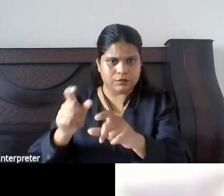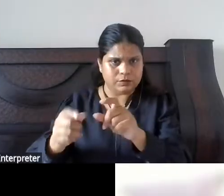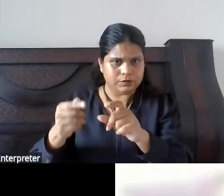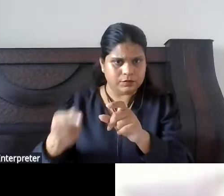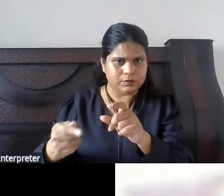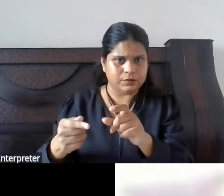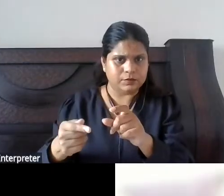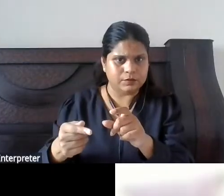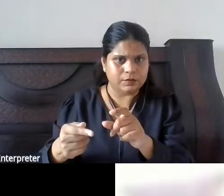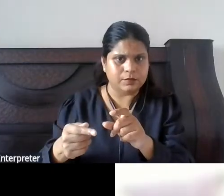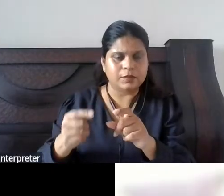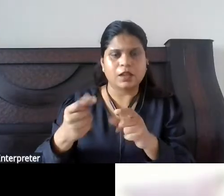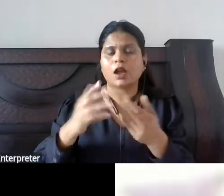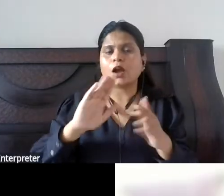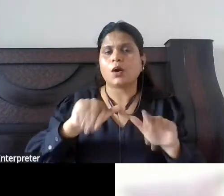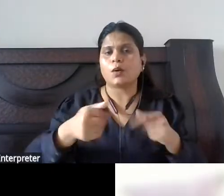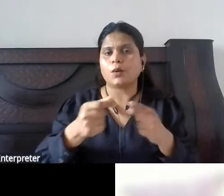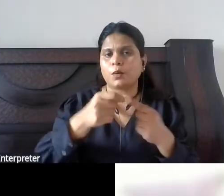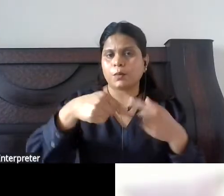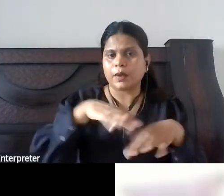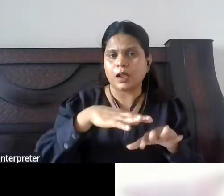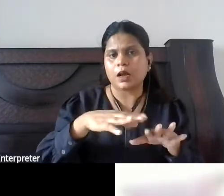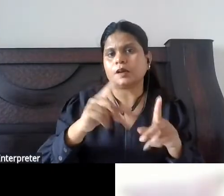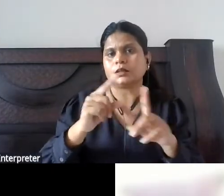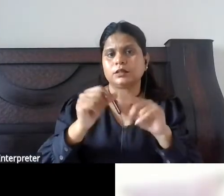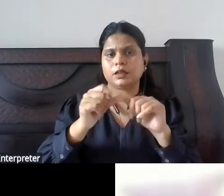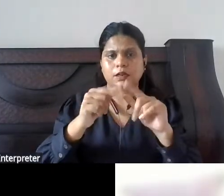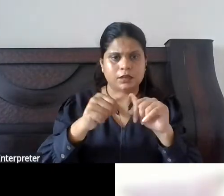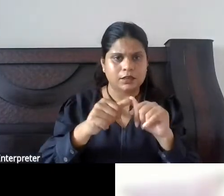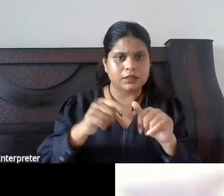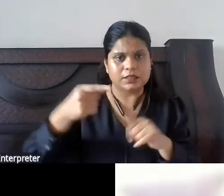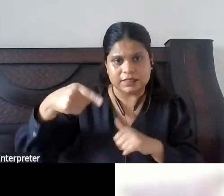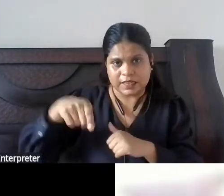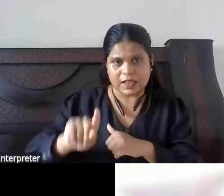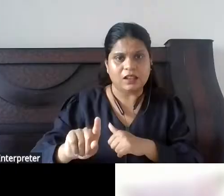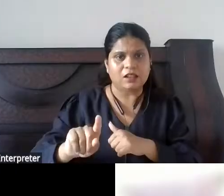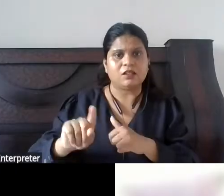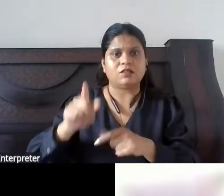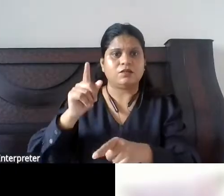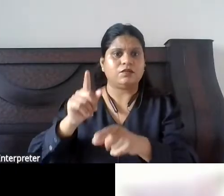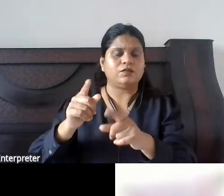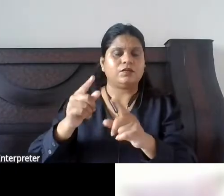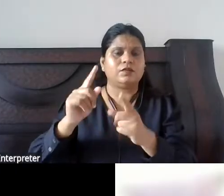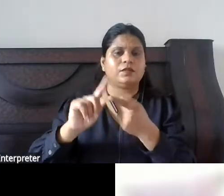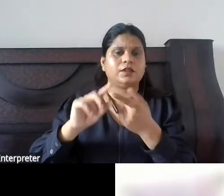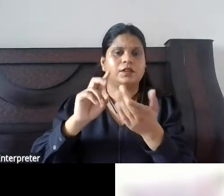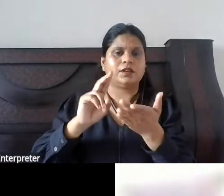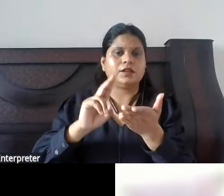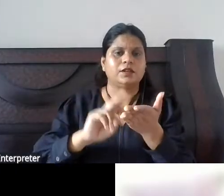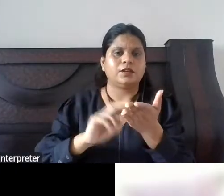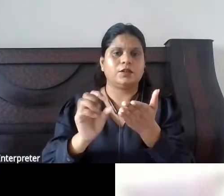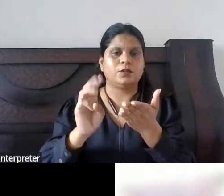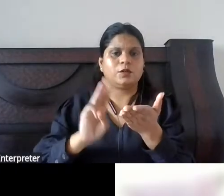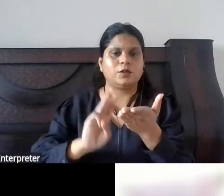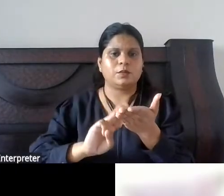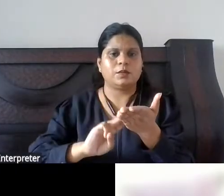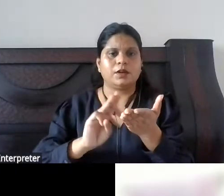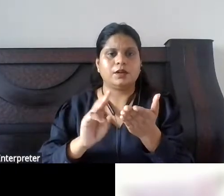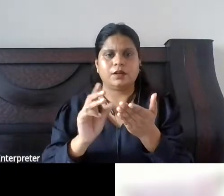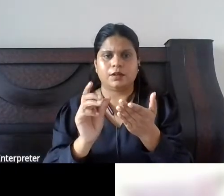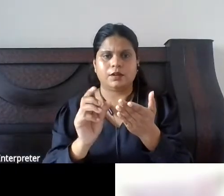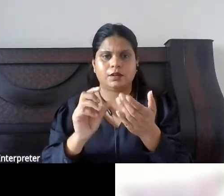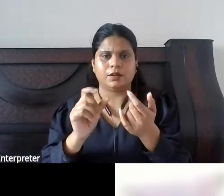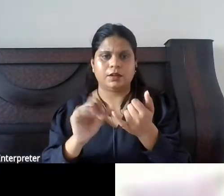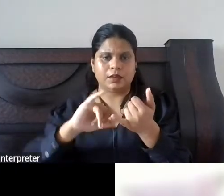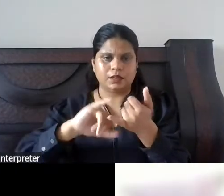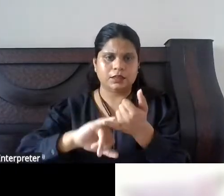plan to balance that aspect? But self-enumeration is in whatever form is going to be there. And it's going to